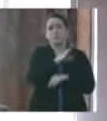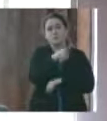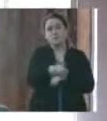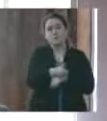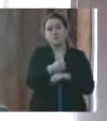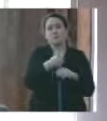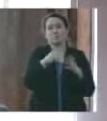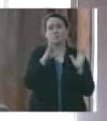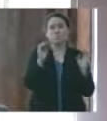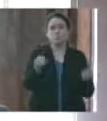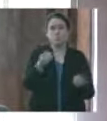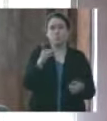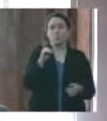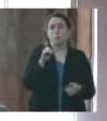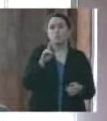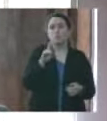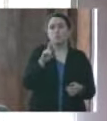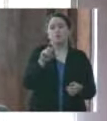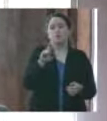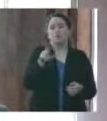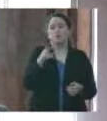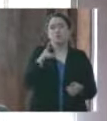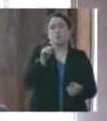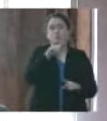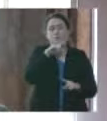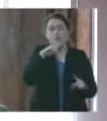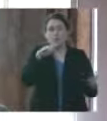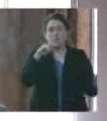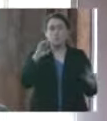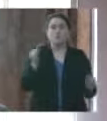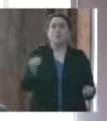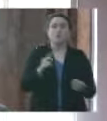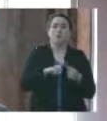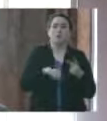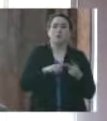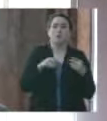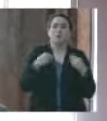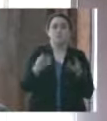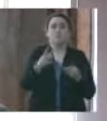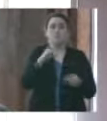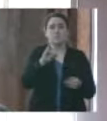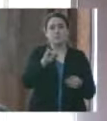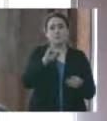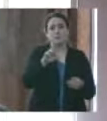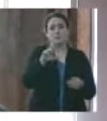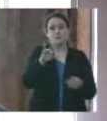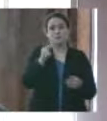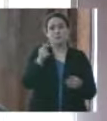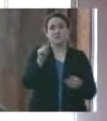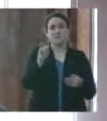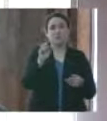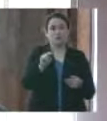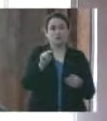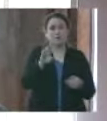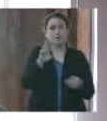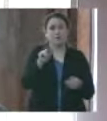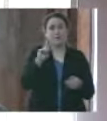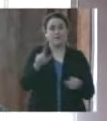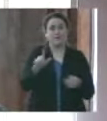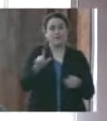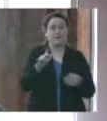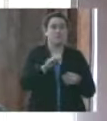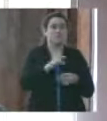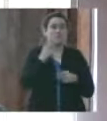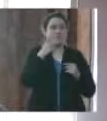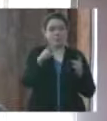irrigation canals, providing irrigation to landholds by households in poor communities. And the work is tremendous. But it is